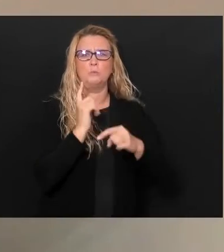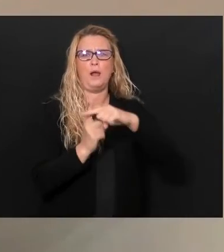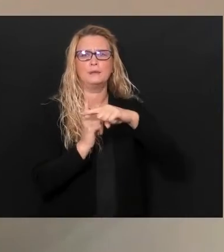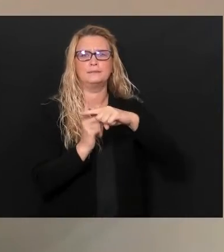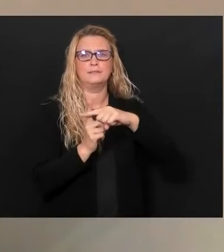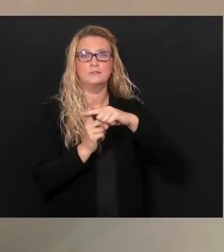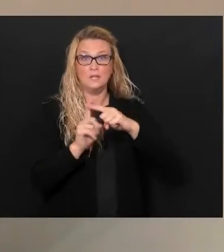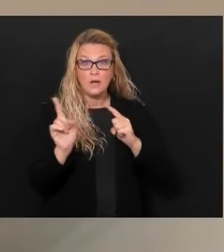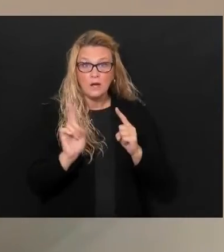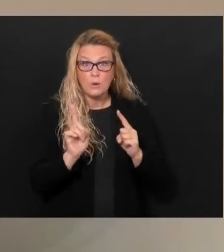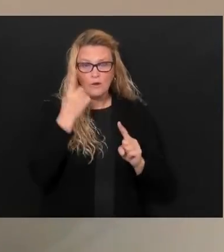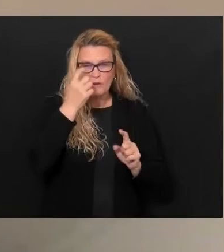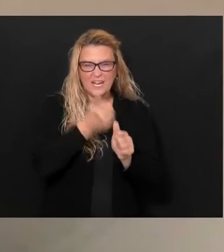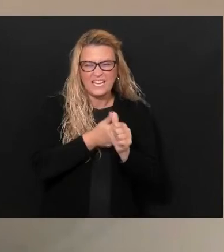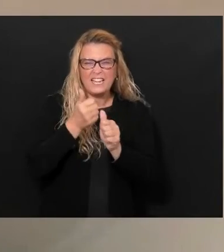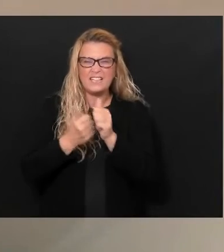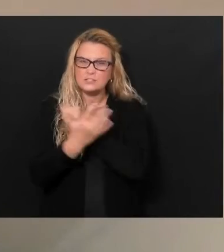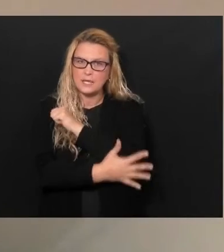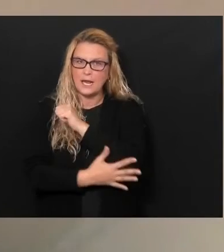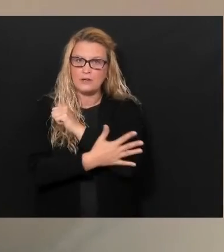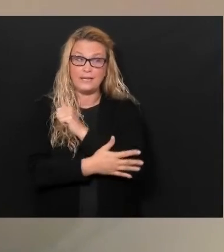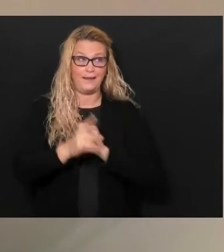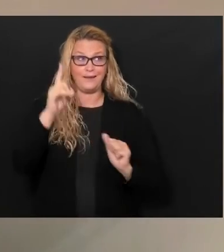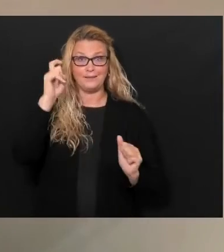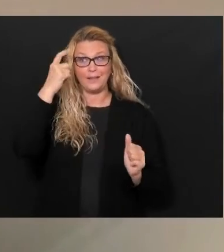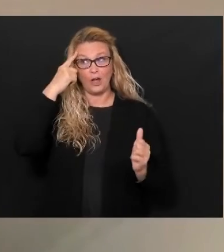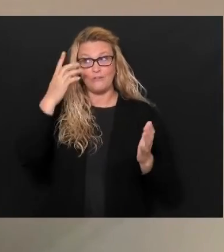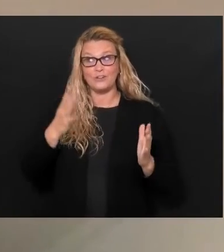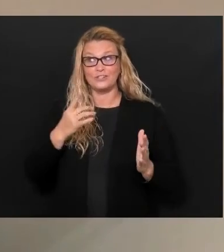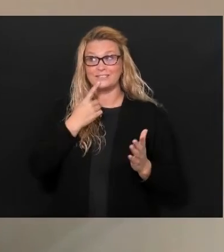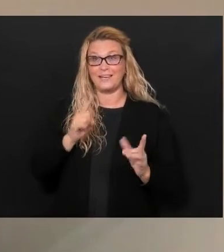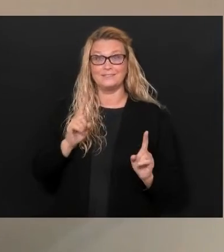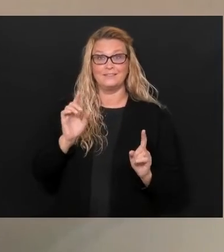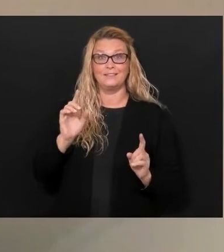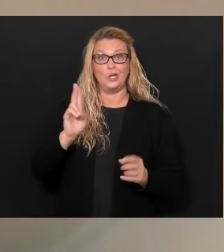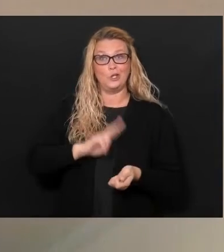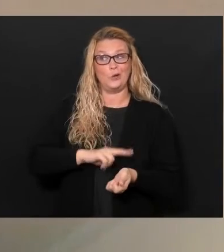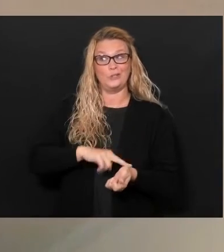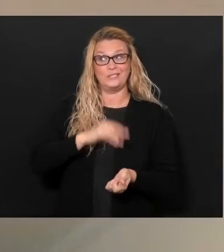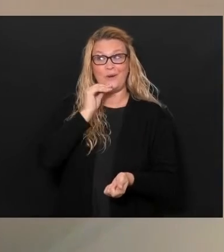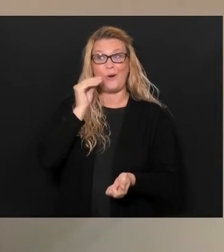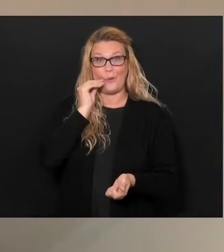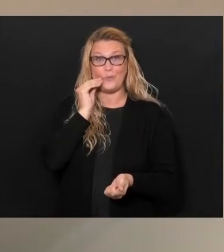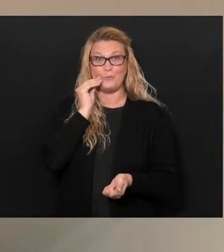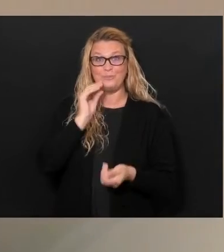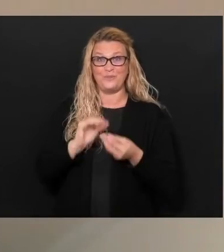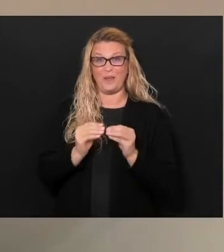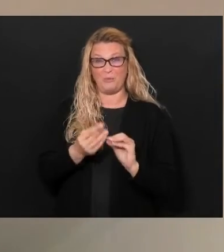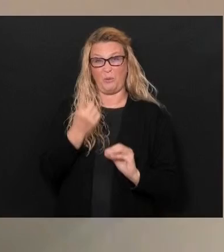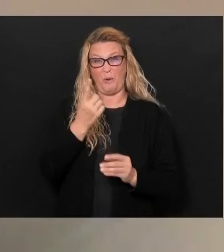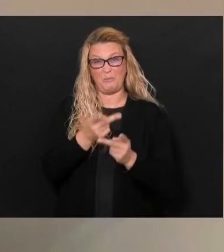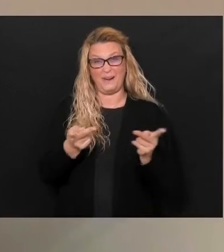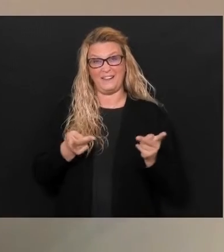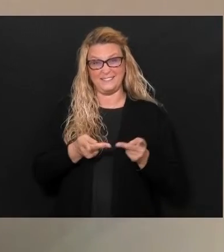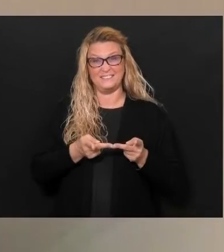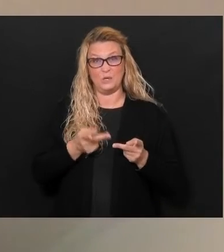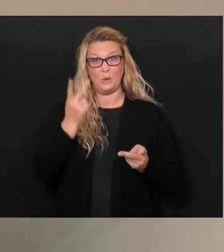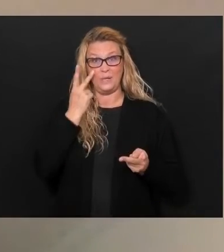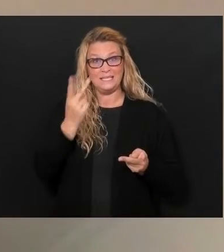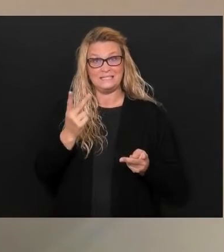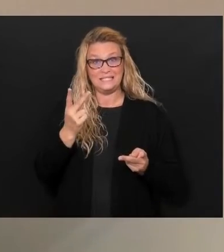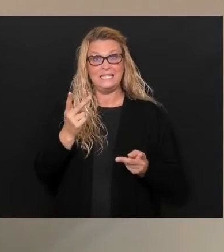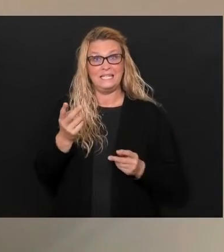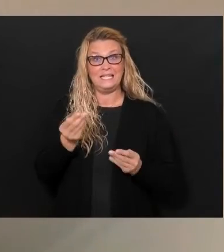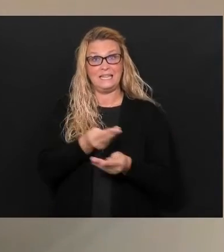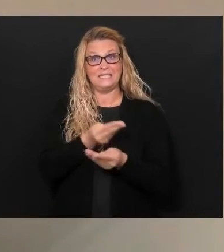has responded to beautifully, I think, has been that nursing homes are our #1 place where we see spread happen. And